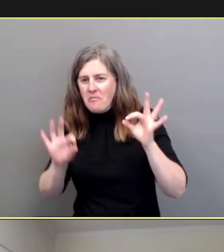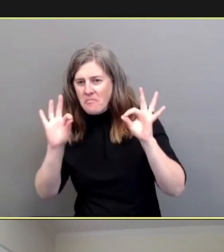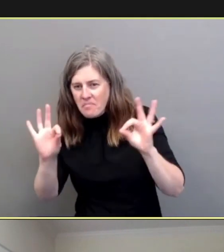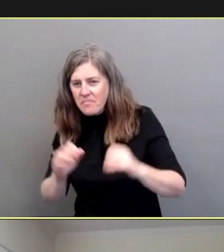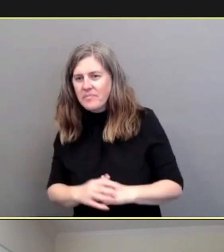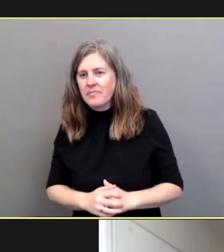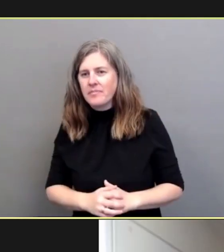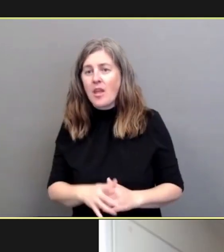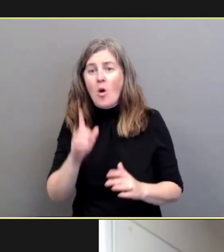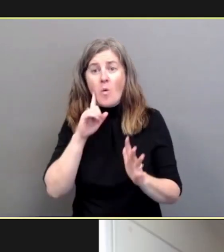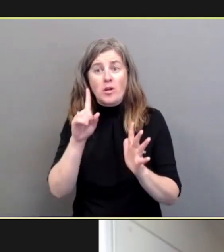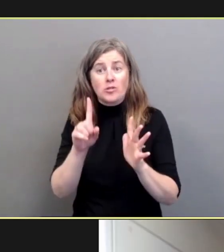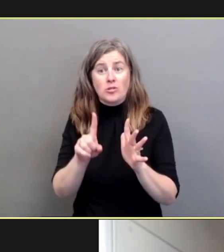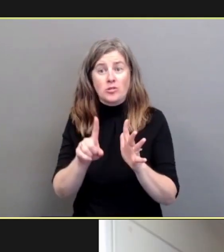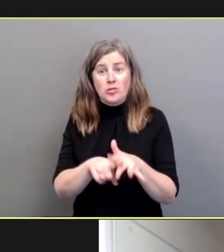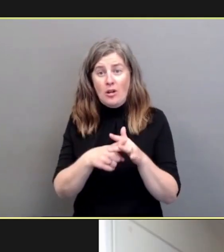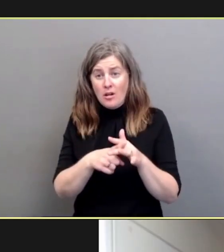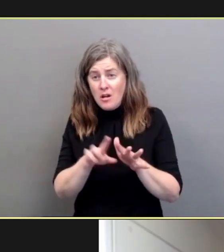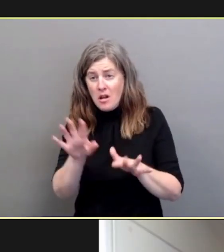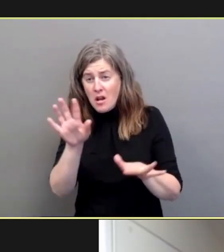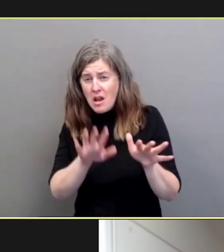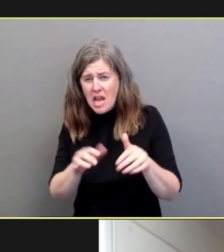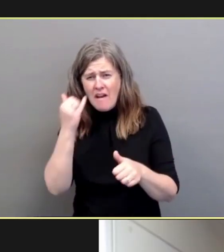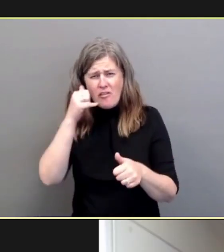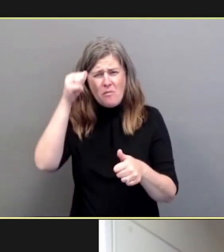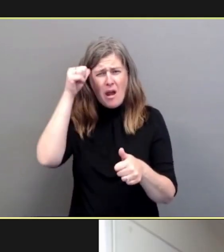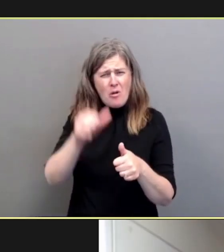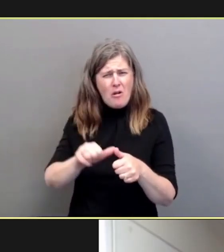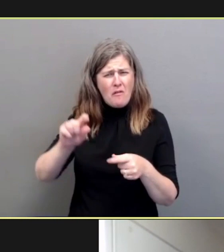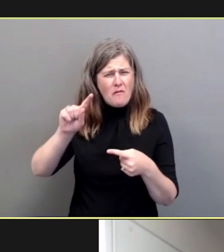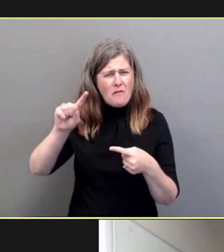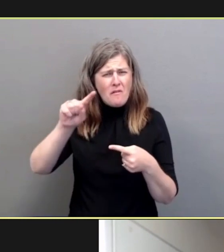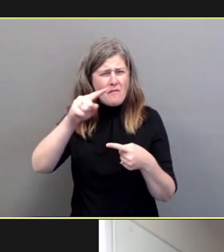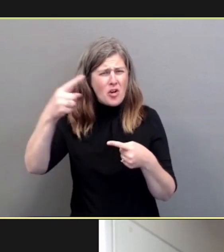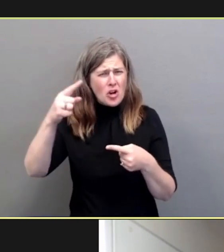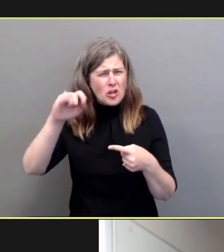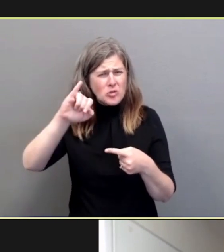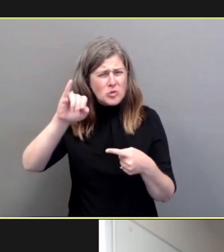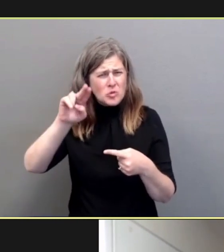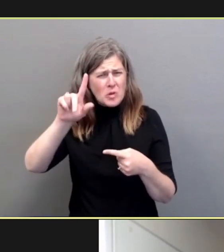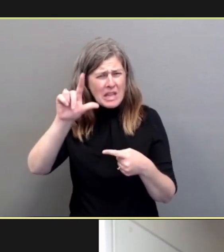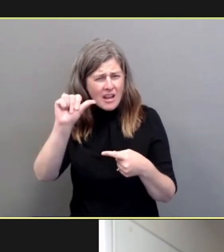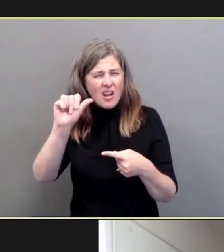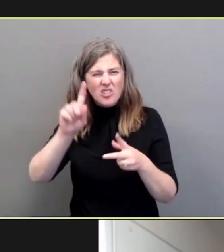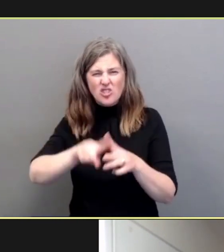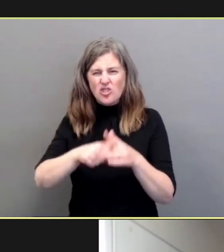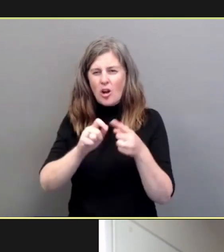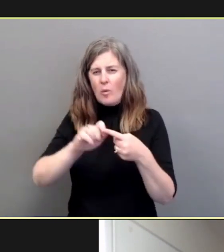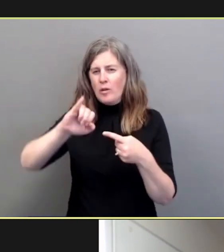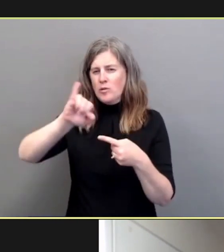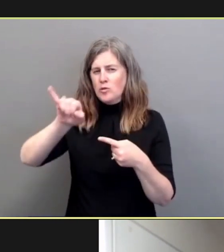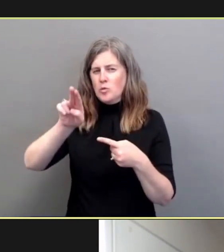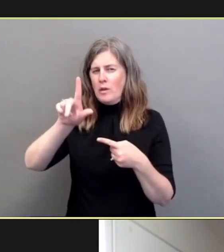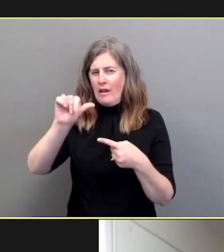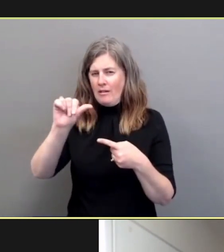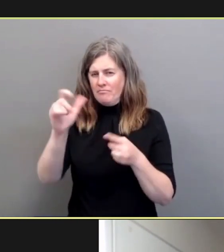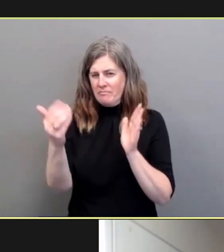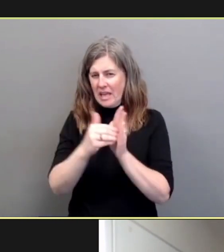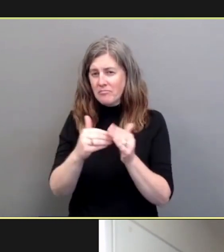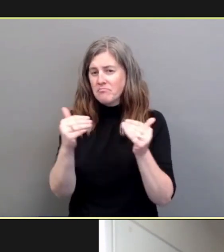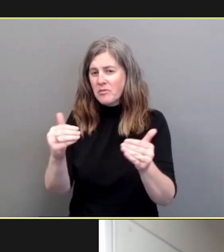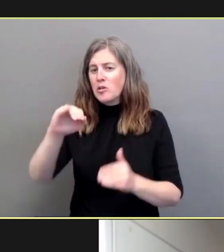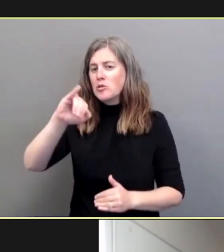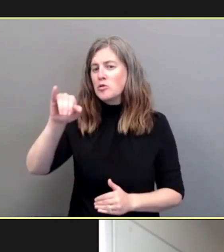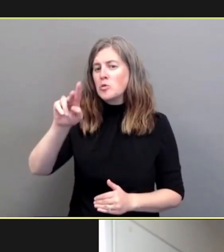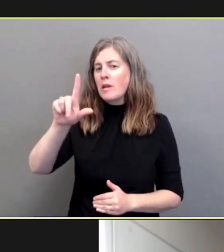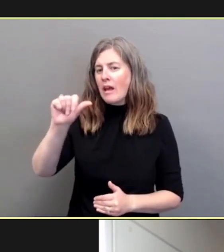think we'll start, as best I can remember, Julia was the first of this group to go last time, so we'll start with her again. Julia, you are